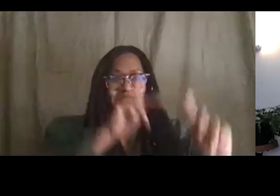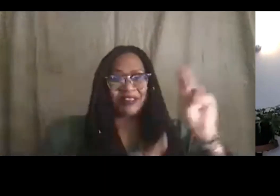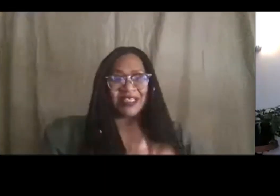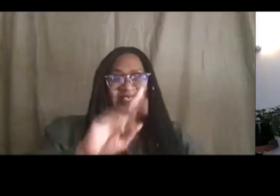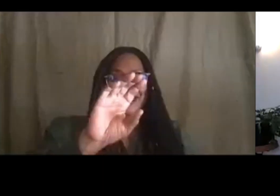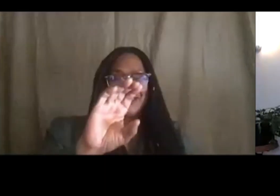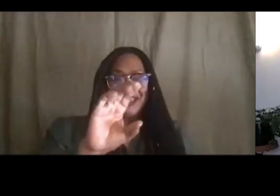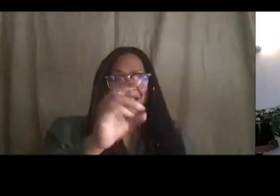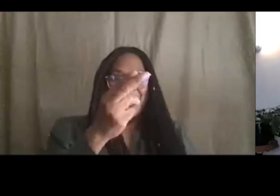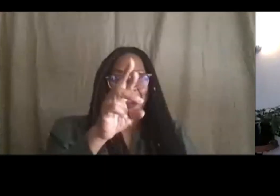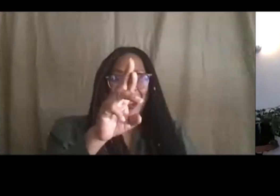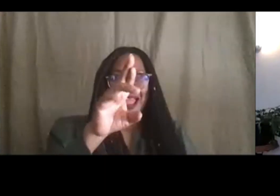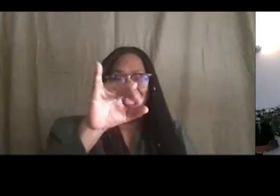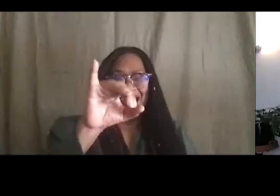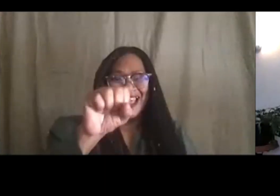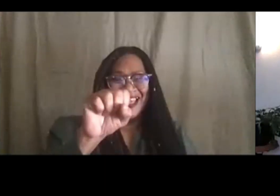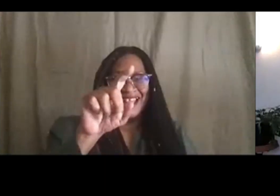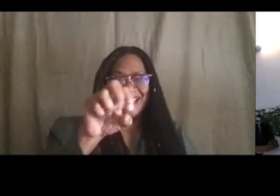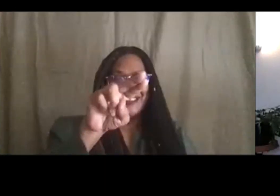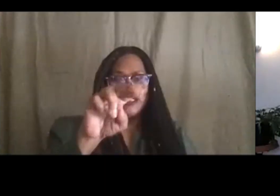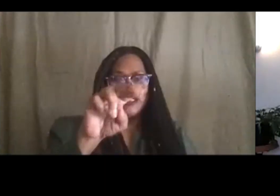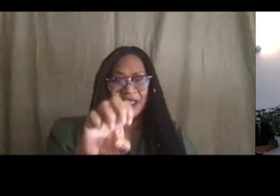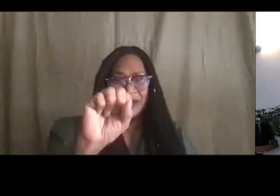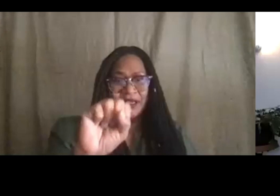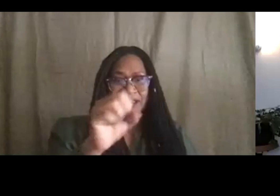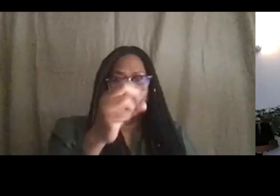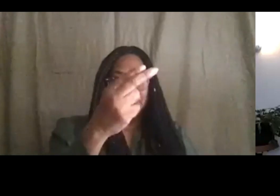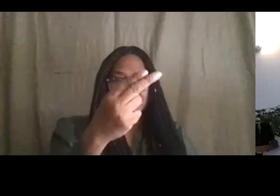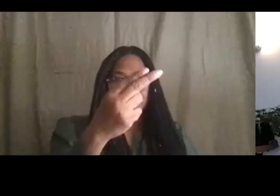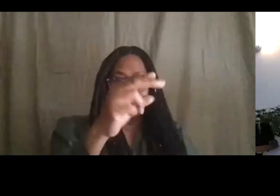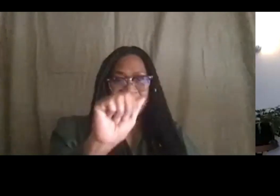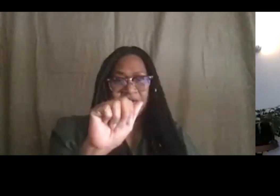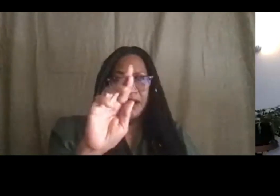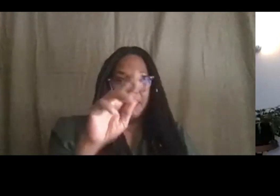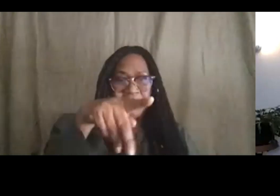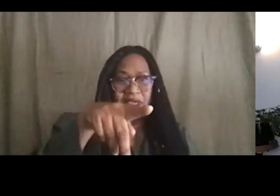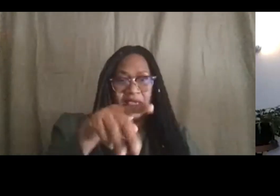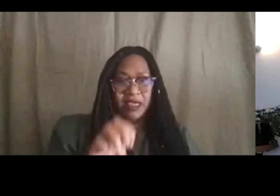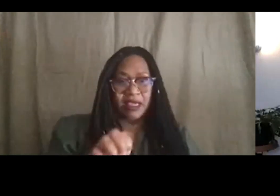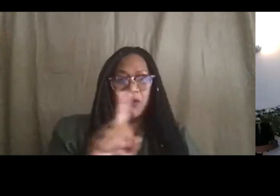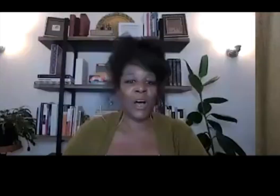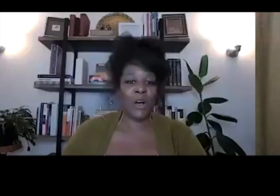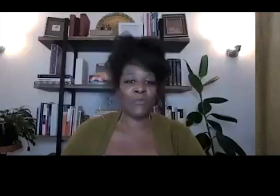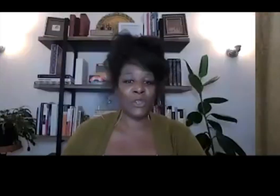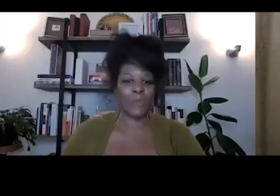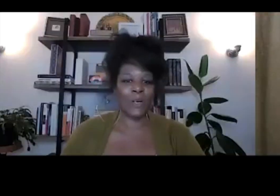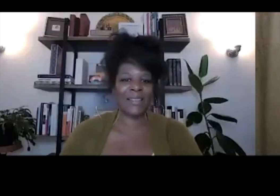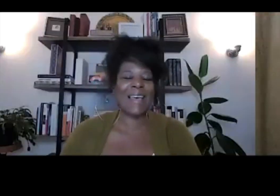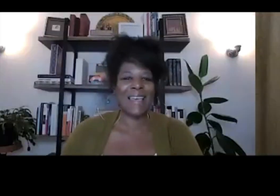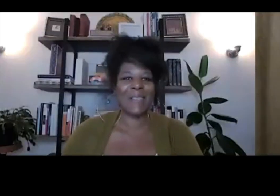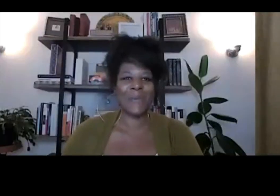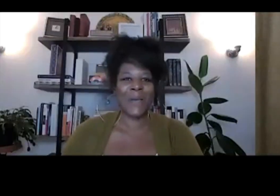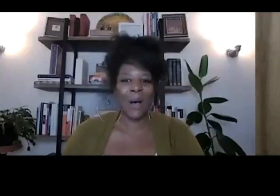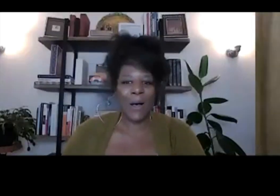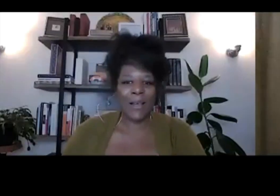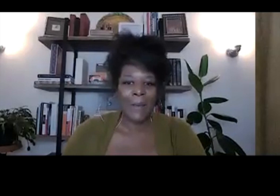Sharpe, who is a writer and professor of humanities at York University. Christina is the author of 2 books,